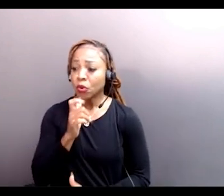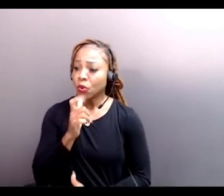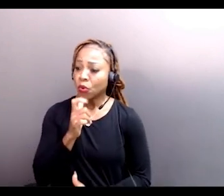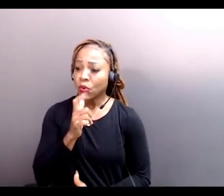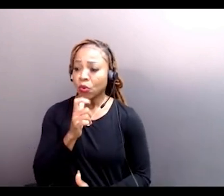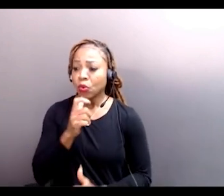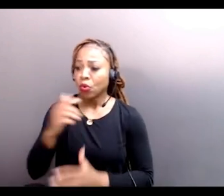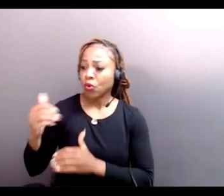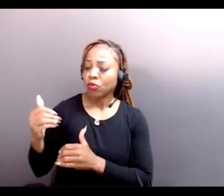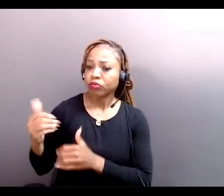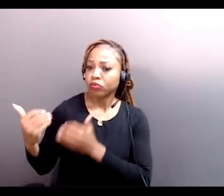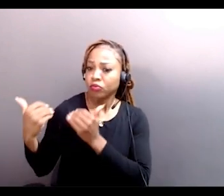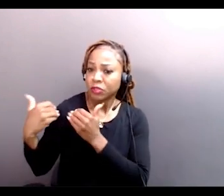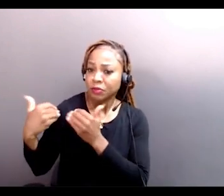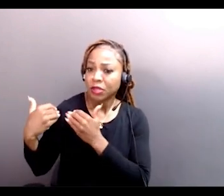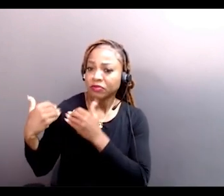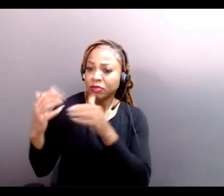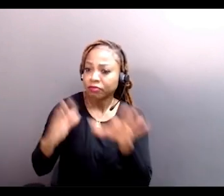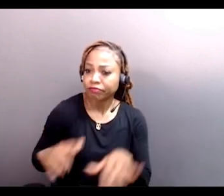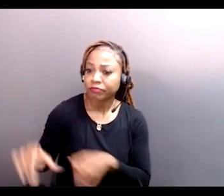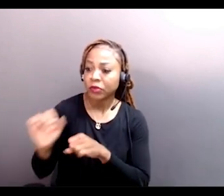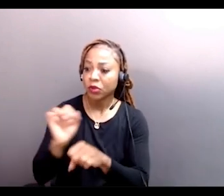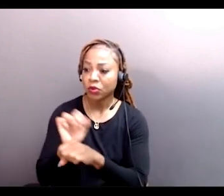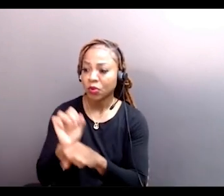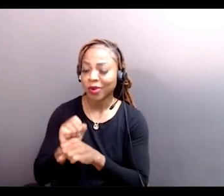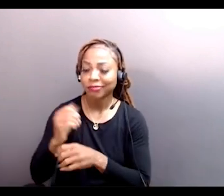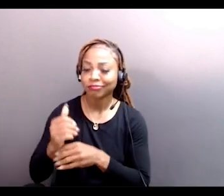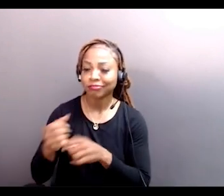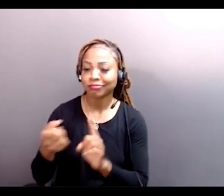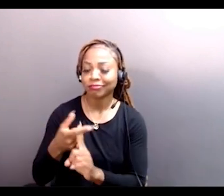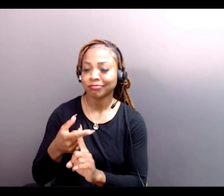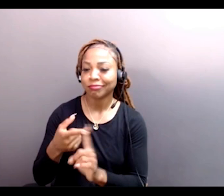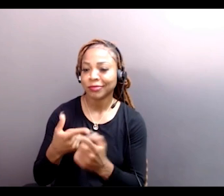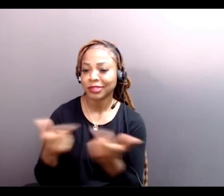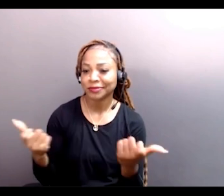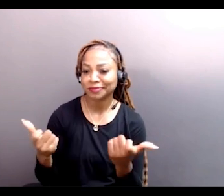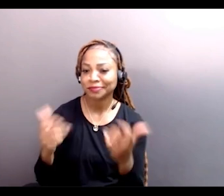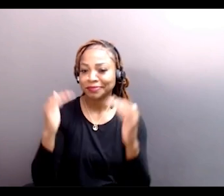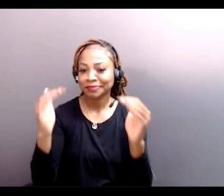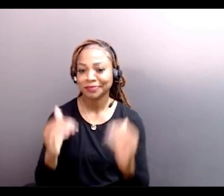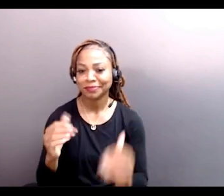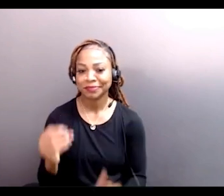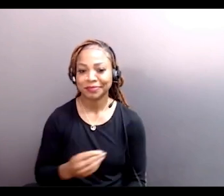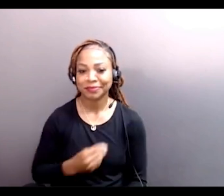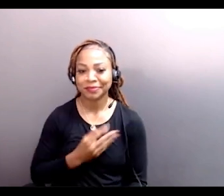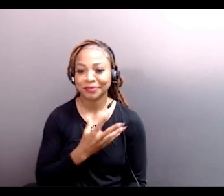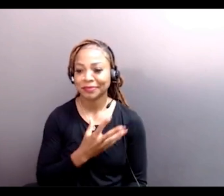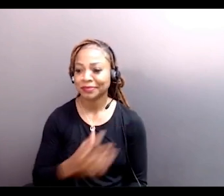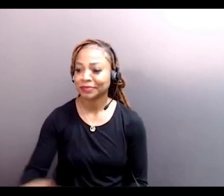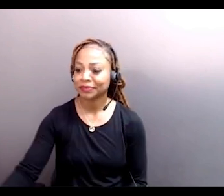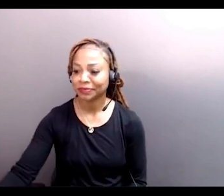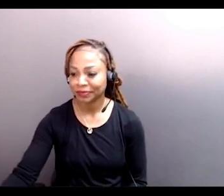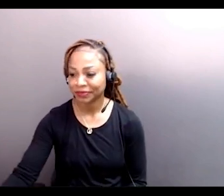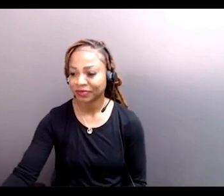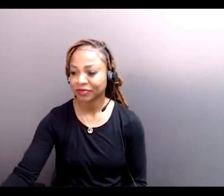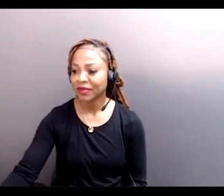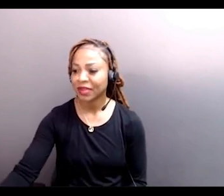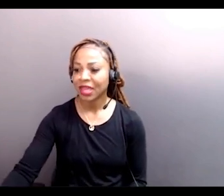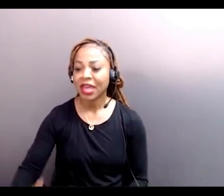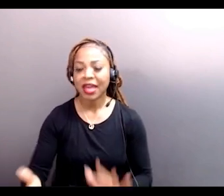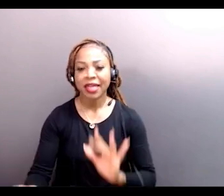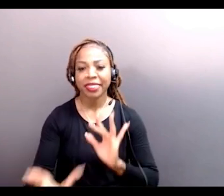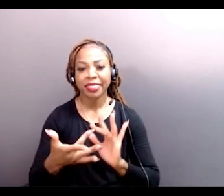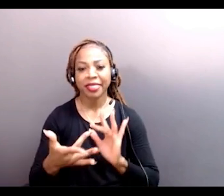appointed to do that work, and on and on. Next slide, please. And then of course, staying in